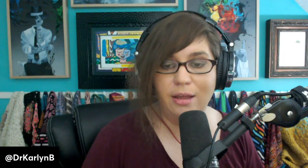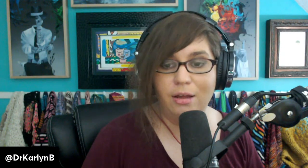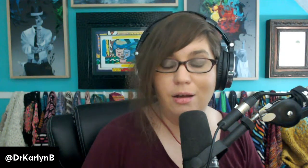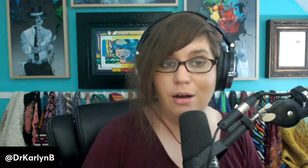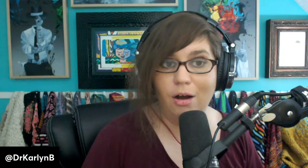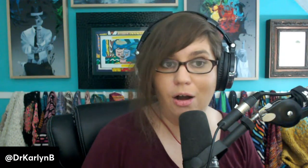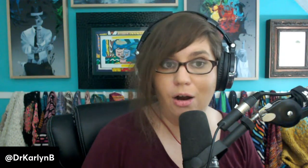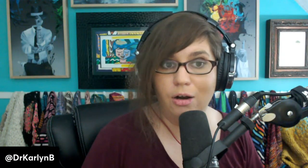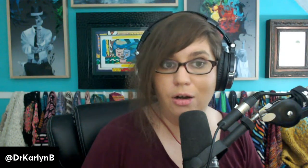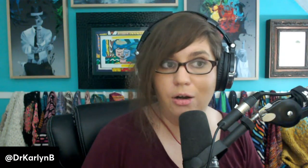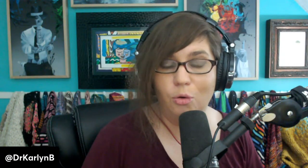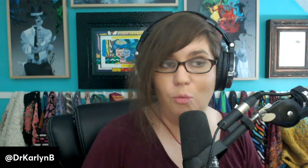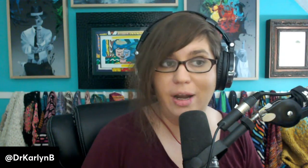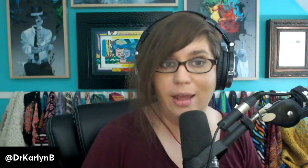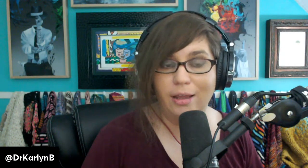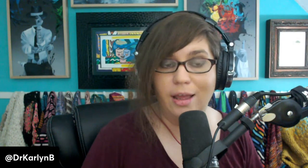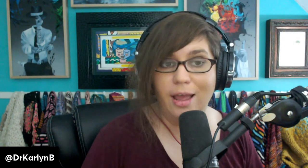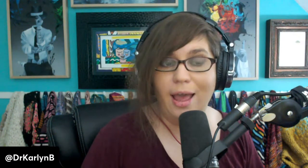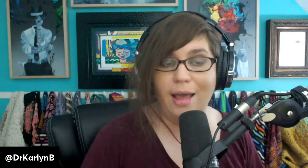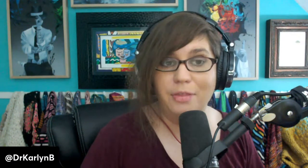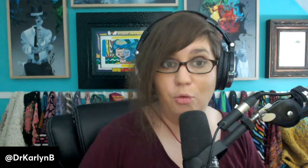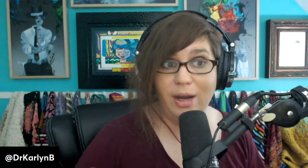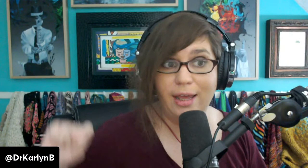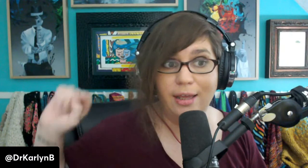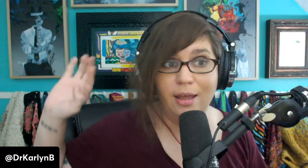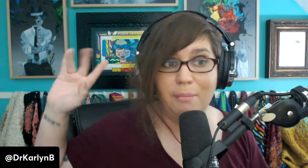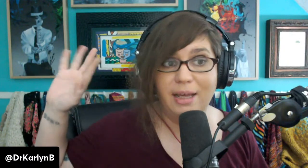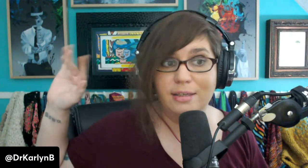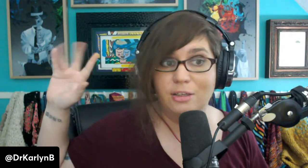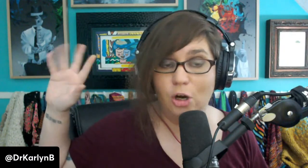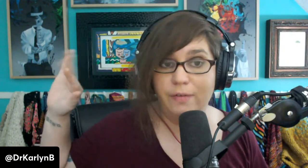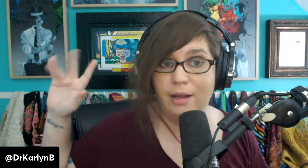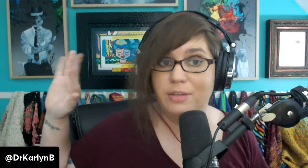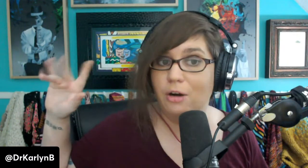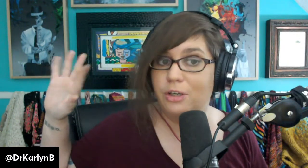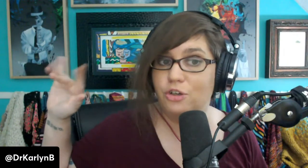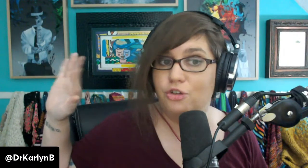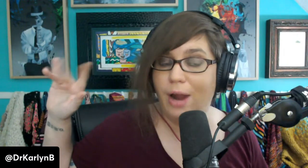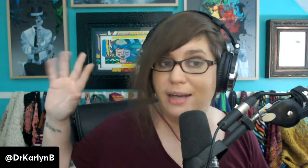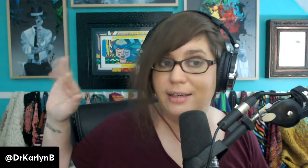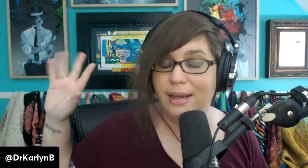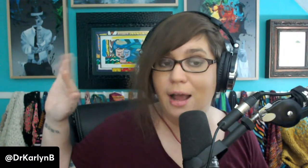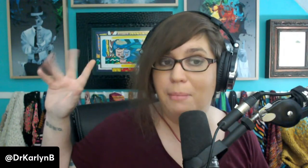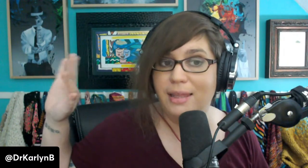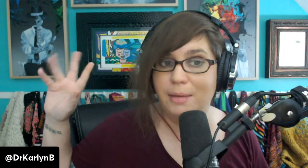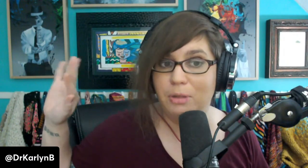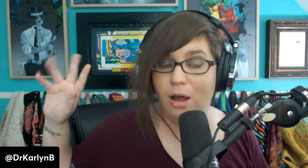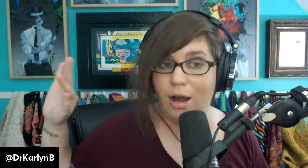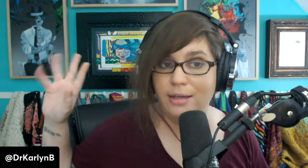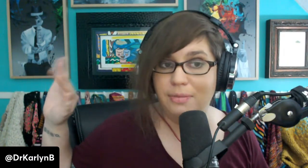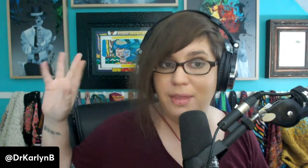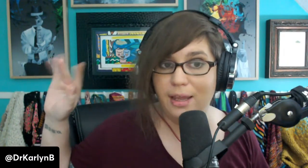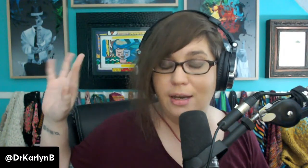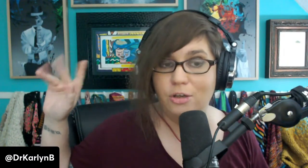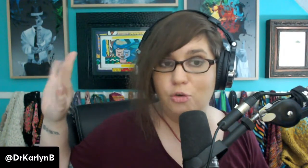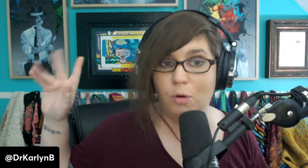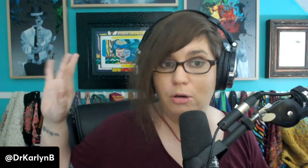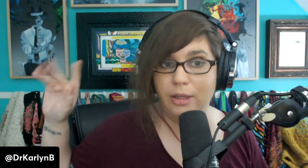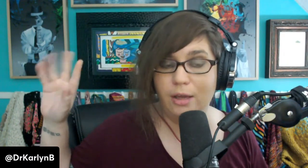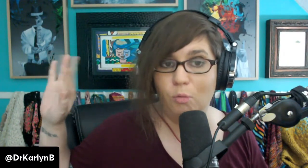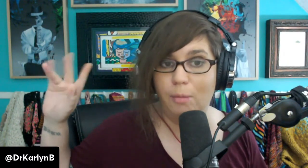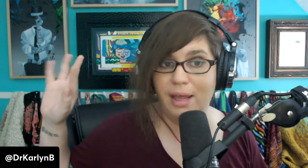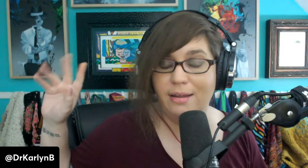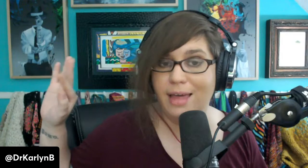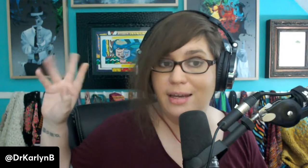They are winning. And they're winning because conservatives are distracted by the blonde, thin,